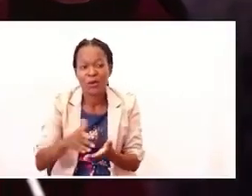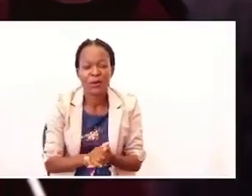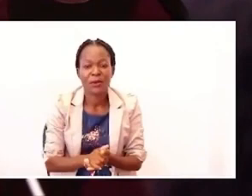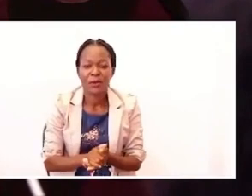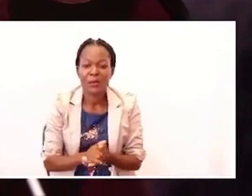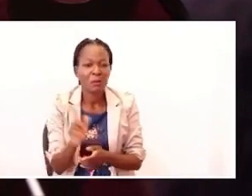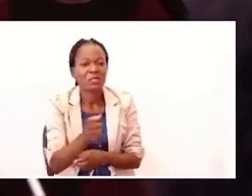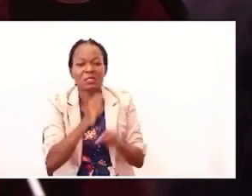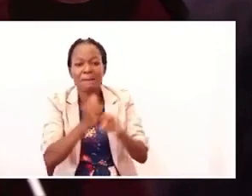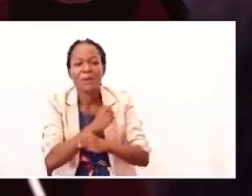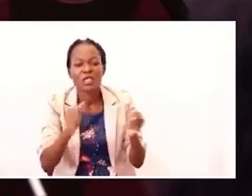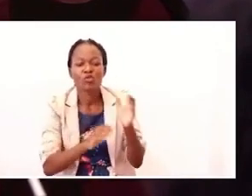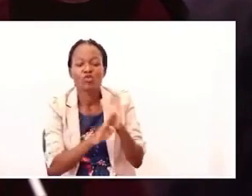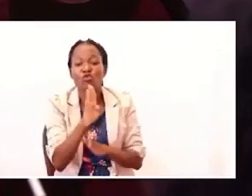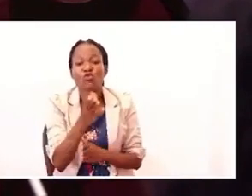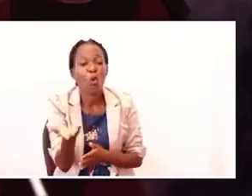can't grow.